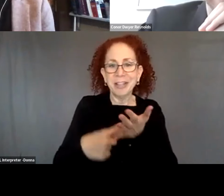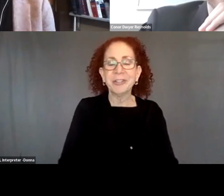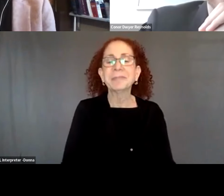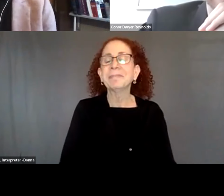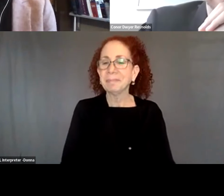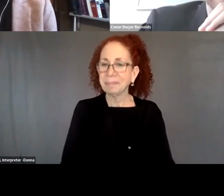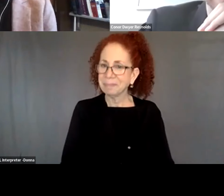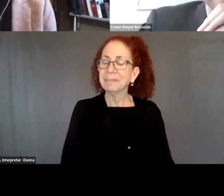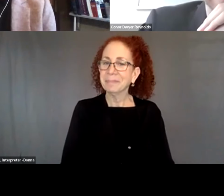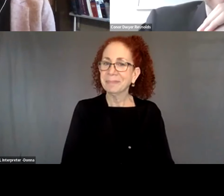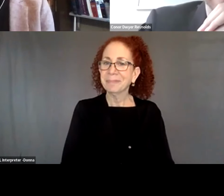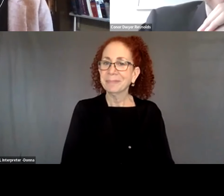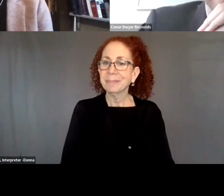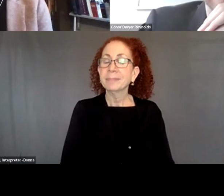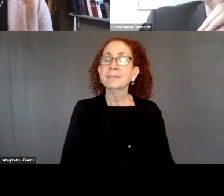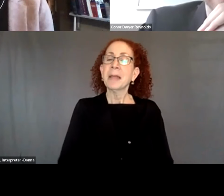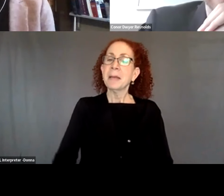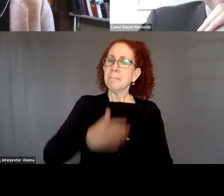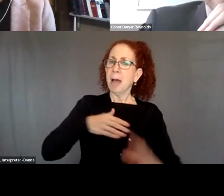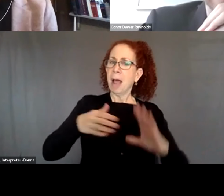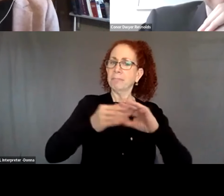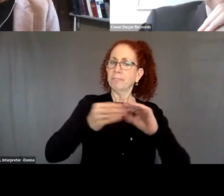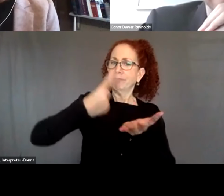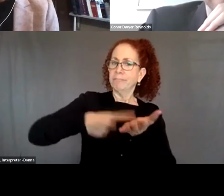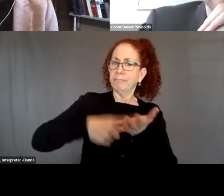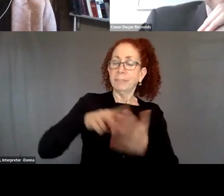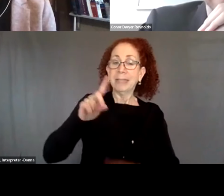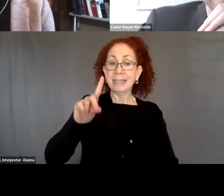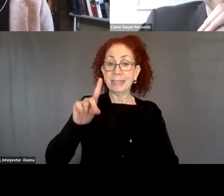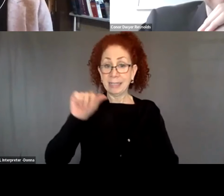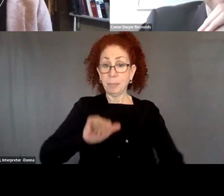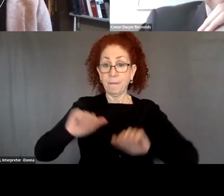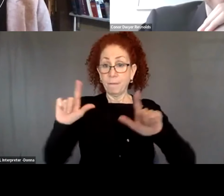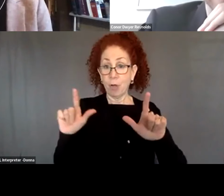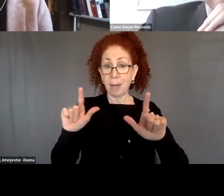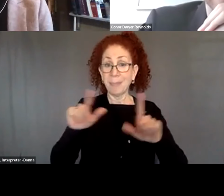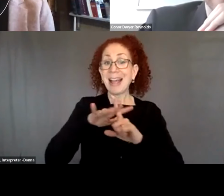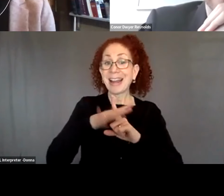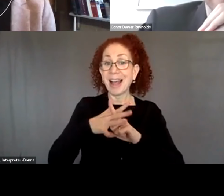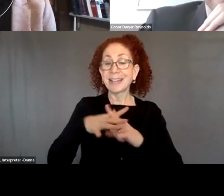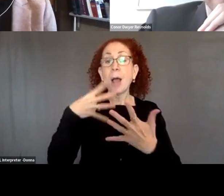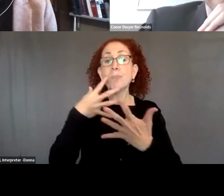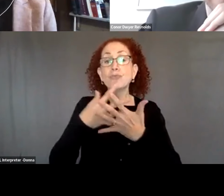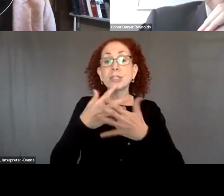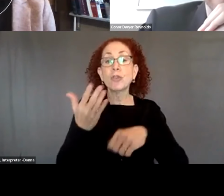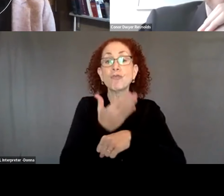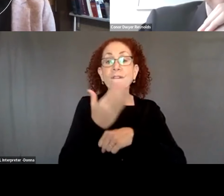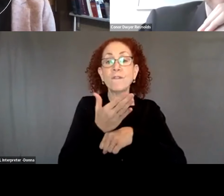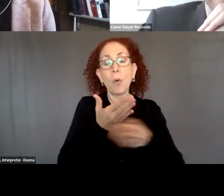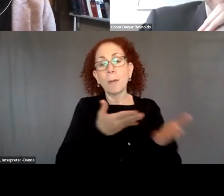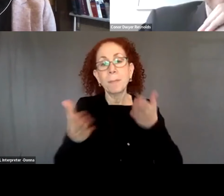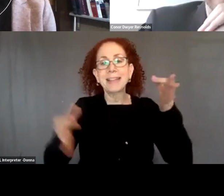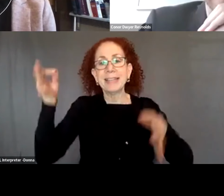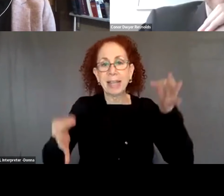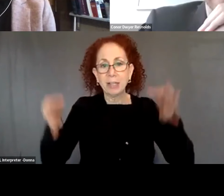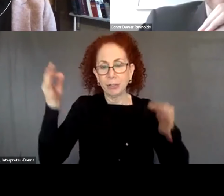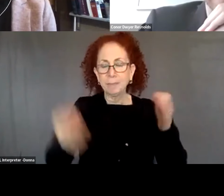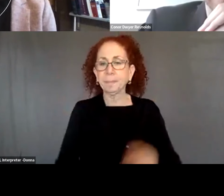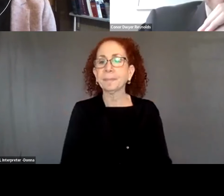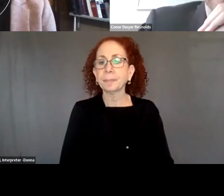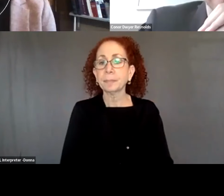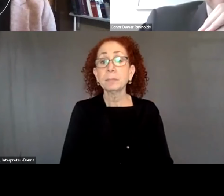going to talk about the disability frame within the context of prison reform litigation. And I do